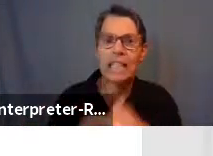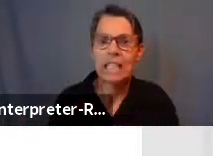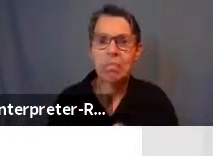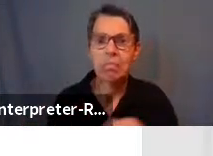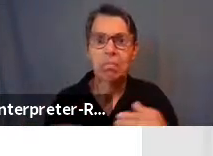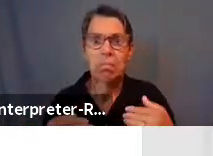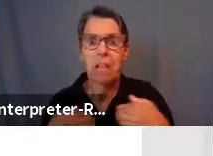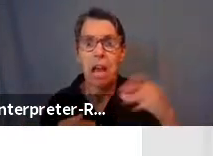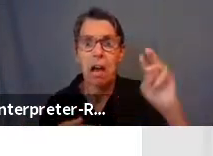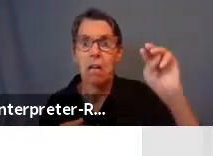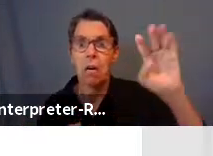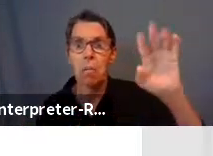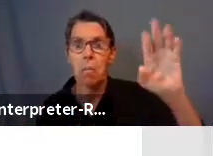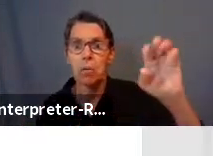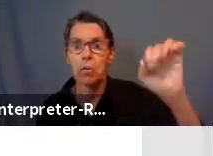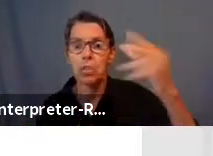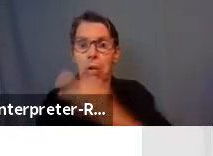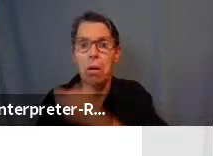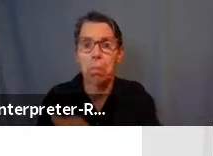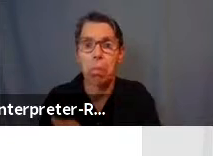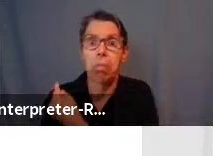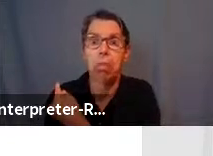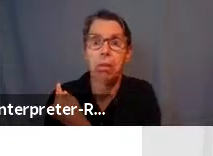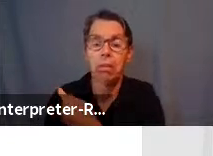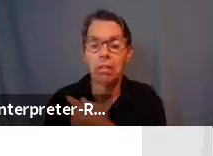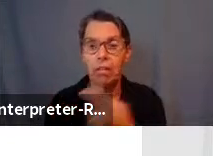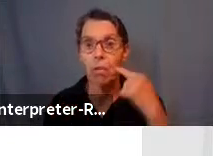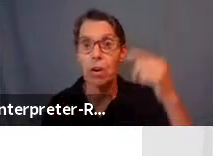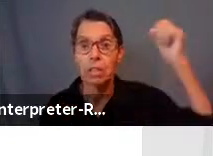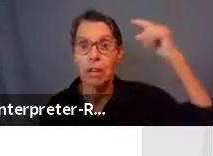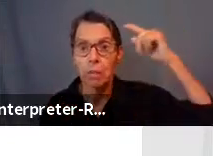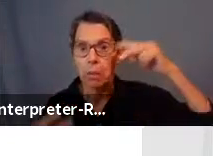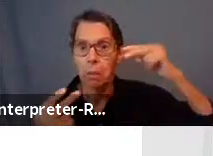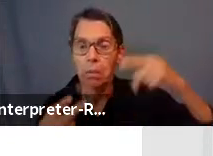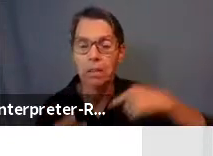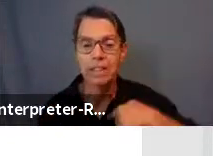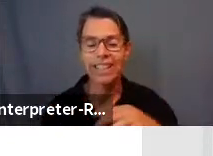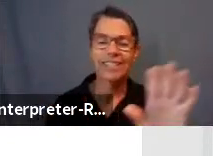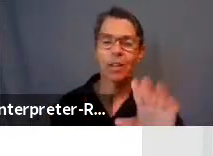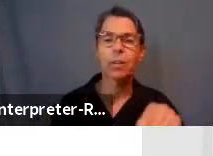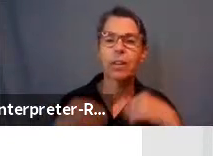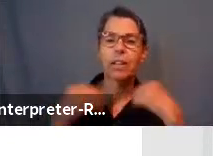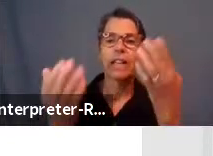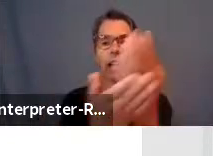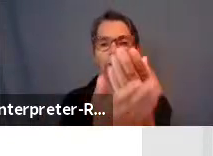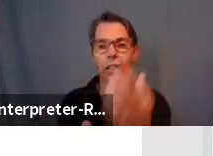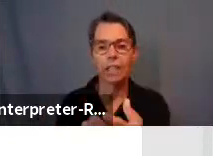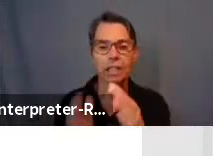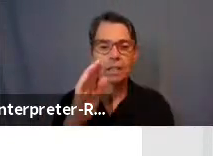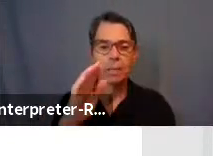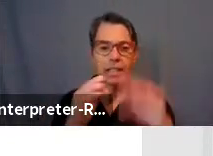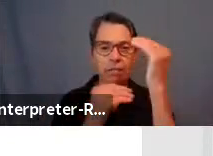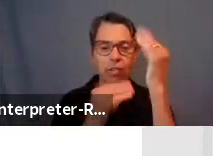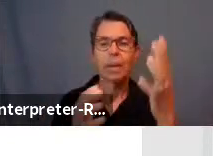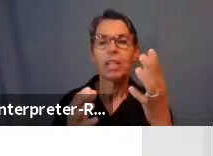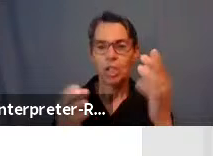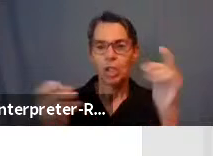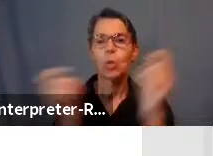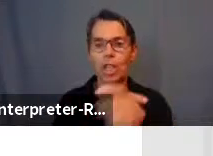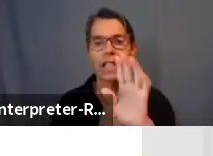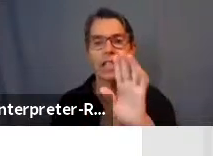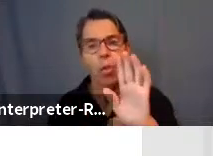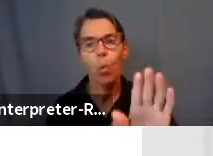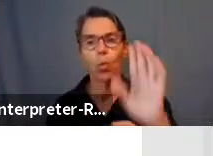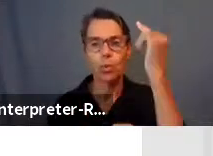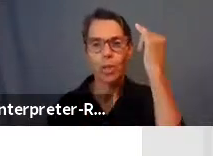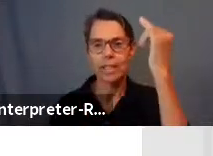thing. We just tried to provide, evidence-based information. We got a lot of stuff from IHS,